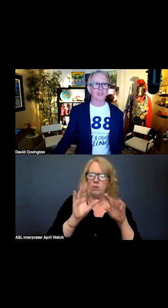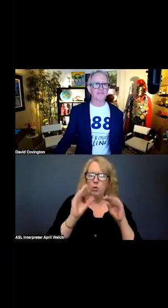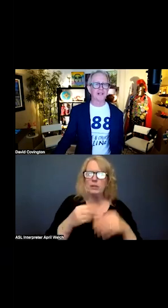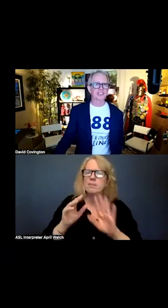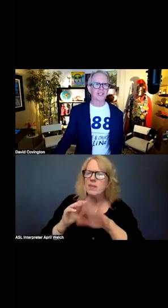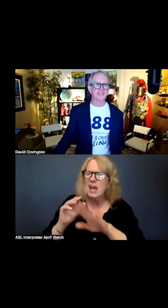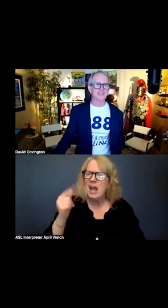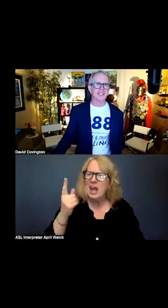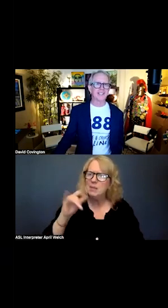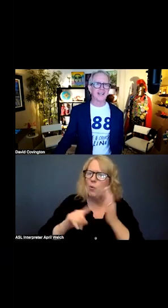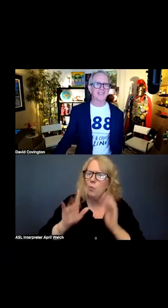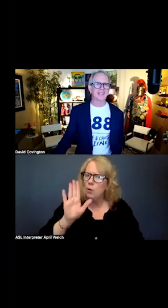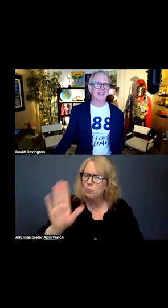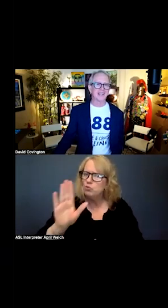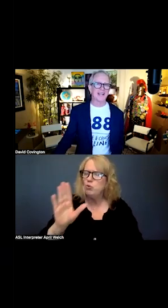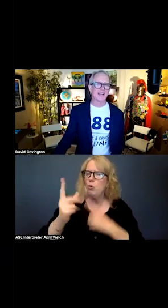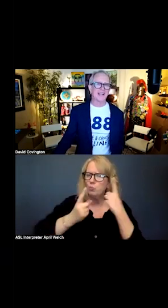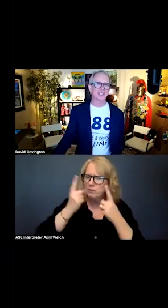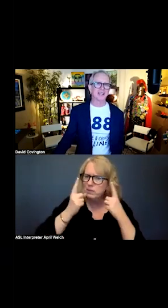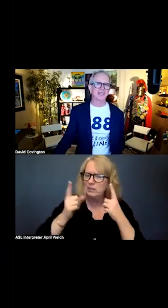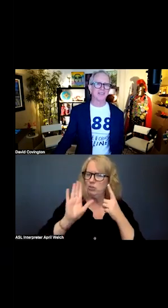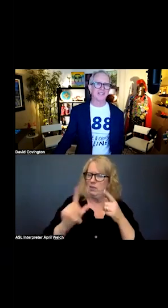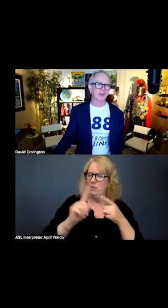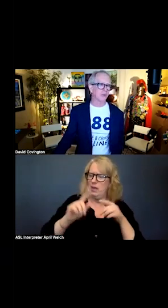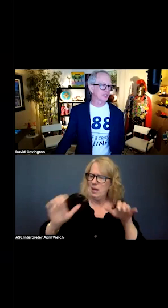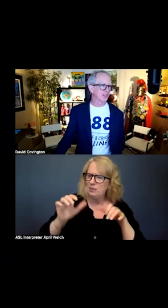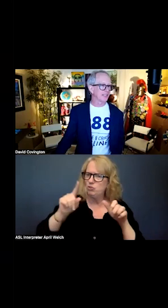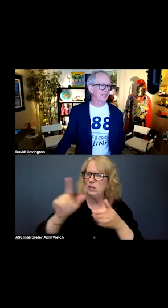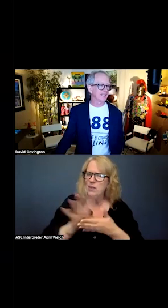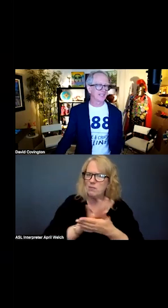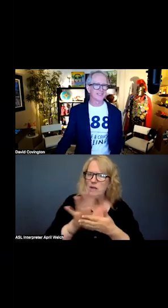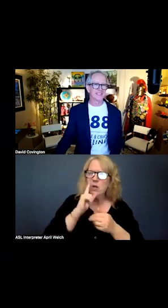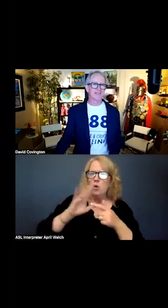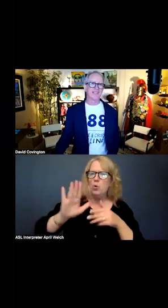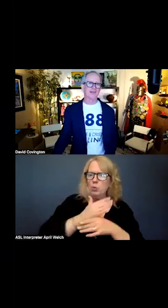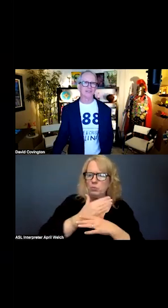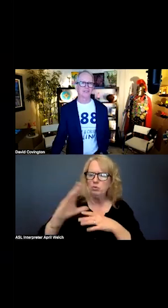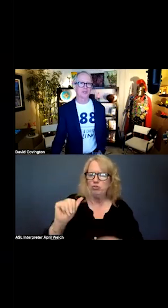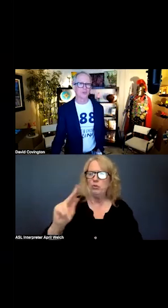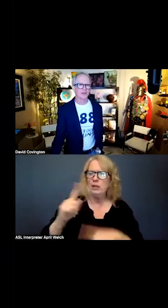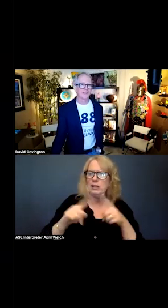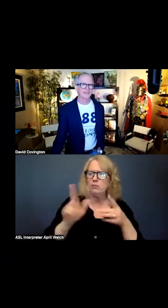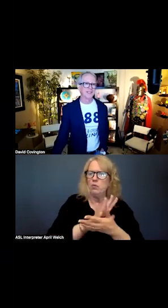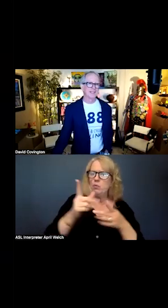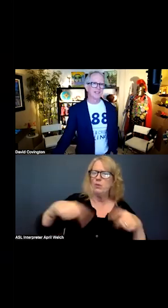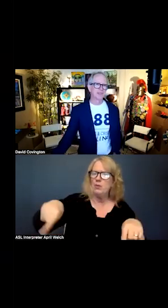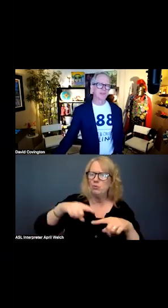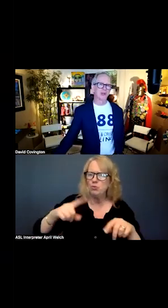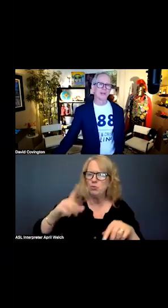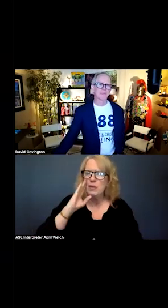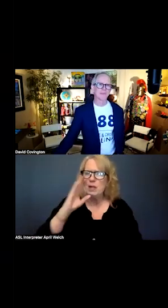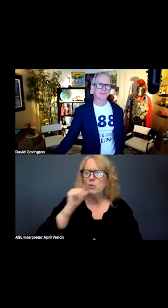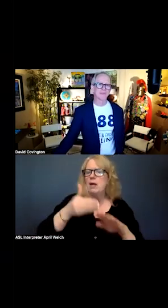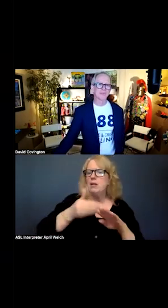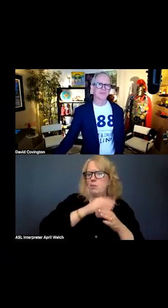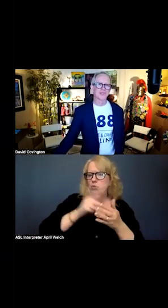what was your reflection on seeing that in action in that video? And we'll share the link to that video for those of you who aren't in the